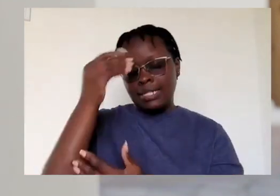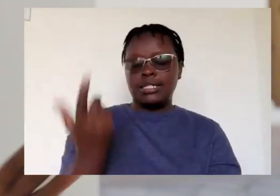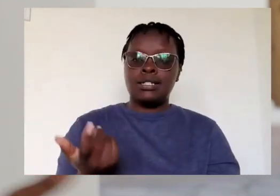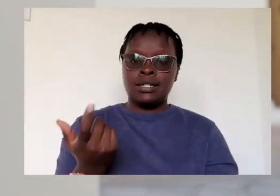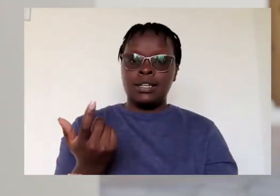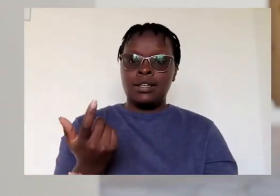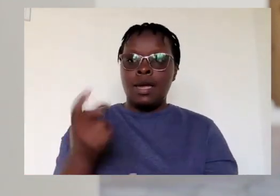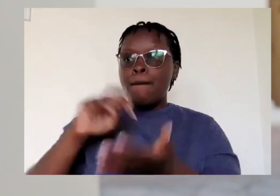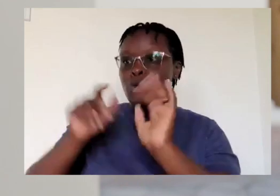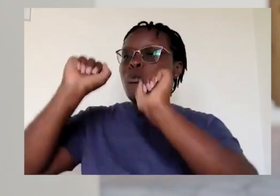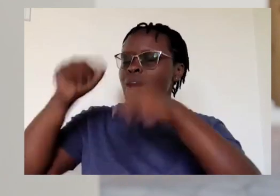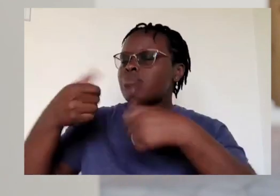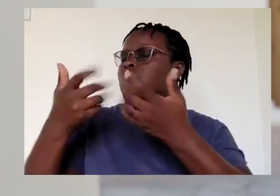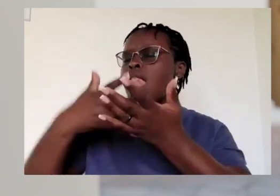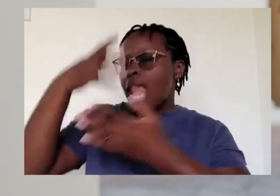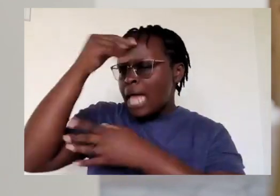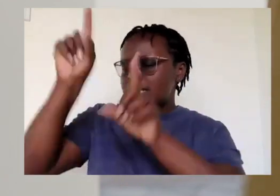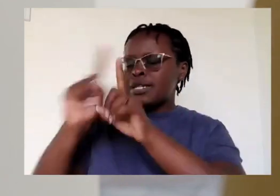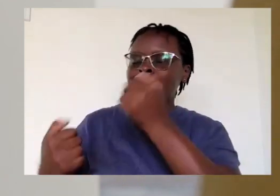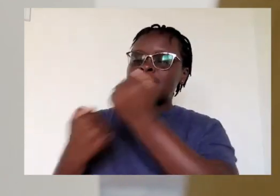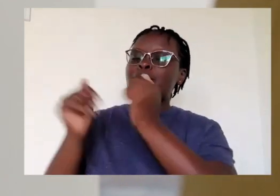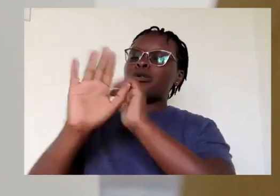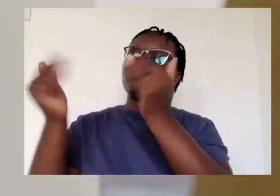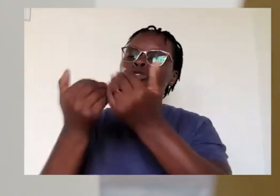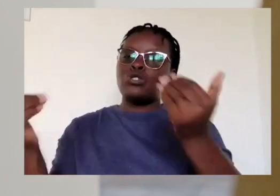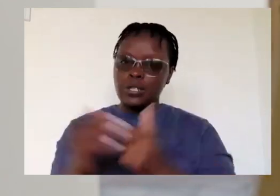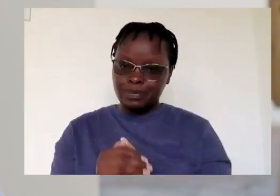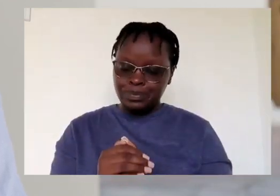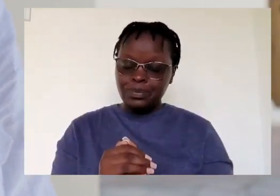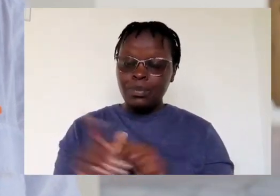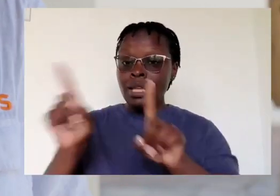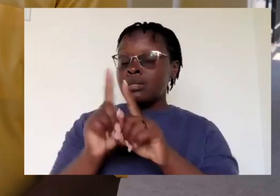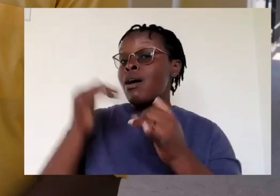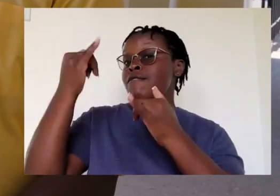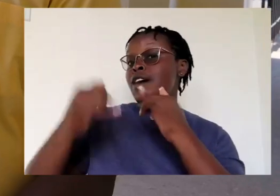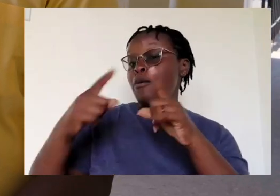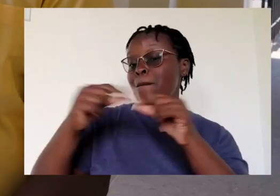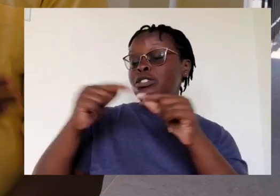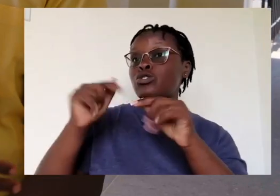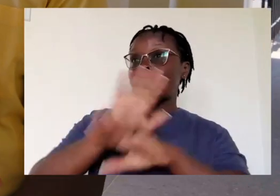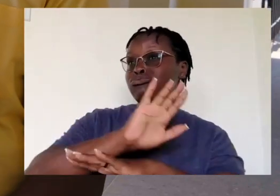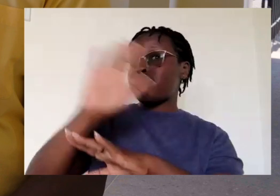you gather and get the feedback that you need. And your final message to parents watching this who